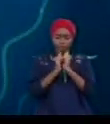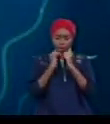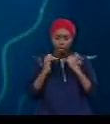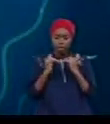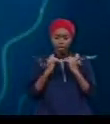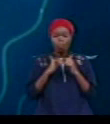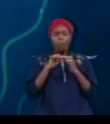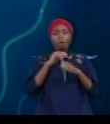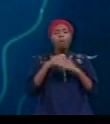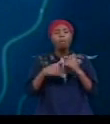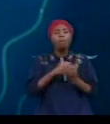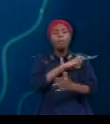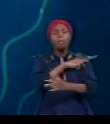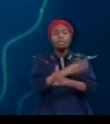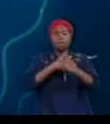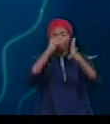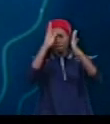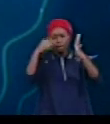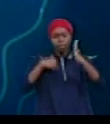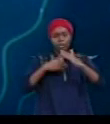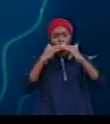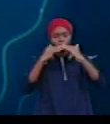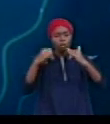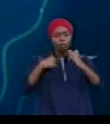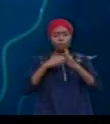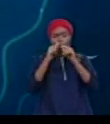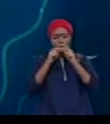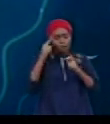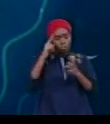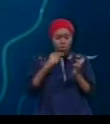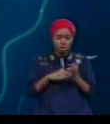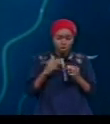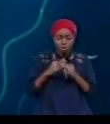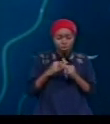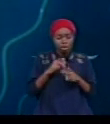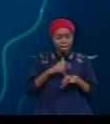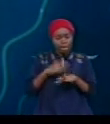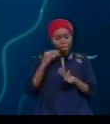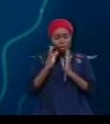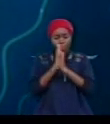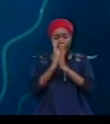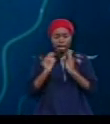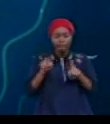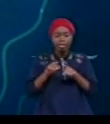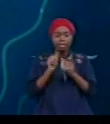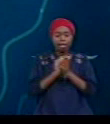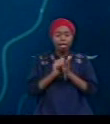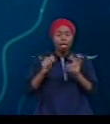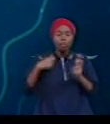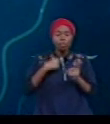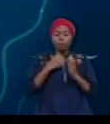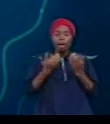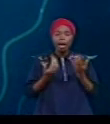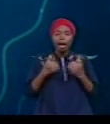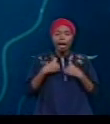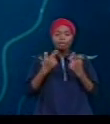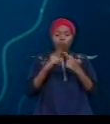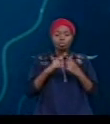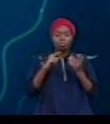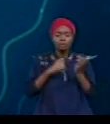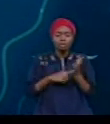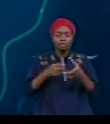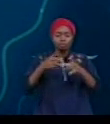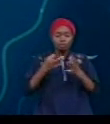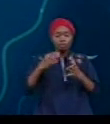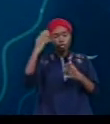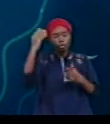Almighty Father, we thank you and we bless you for this short period of prayer that we have come to the throne of grace. Lord, we have asked a lot of things. We have